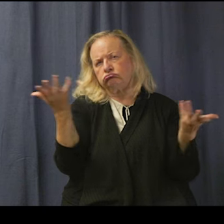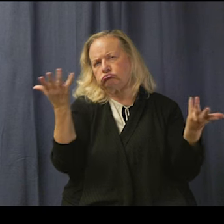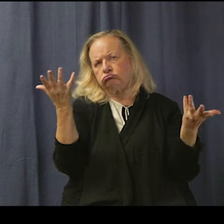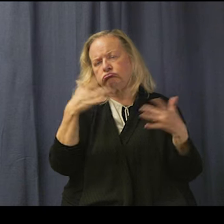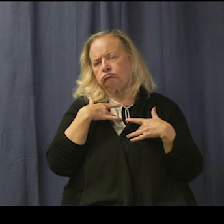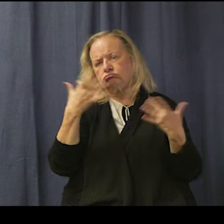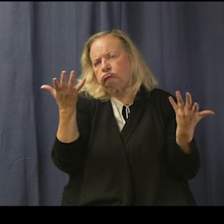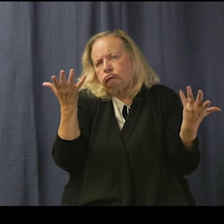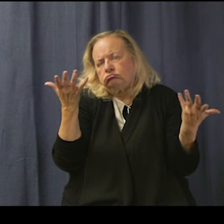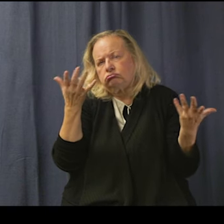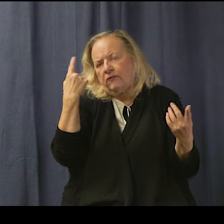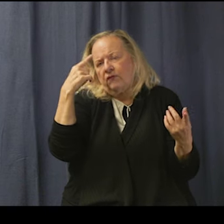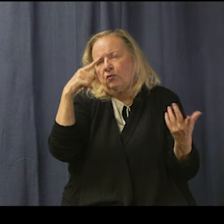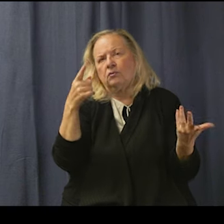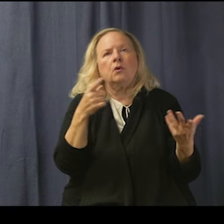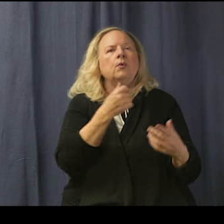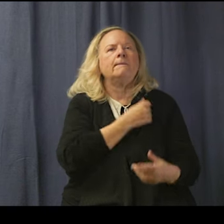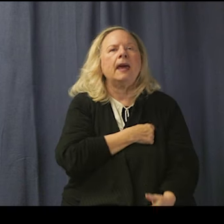Jonah about?